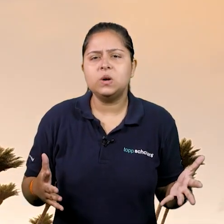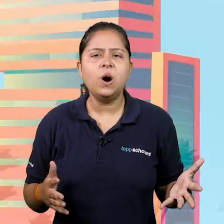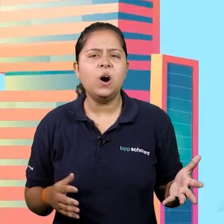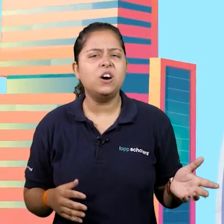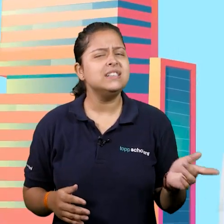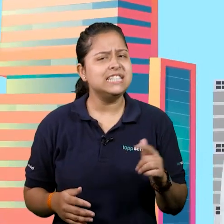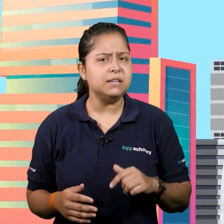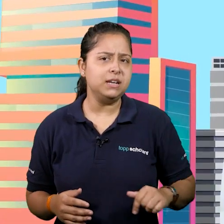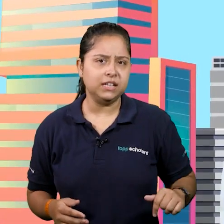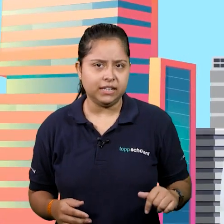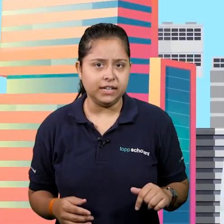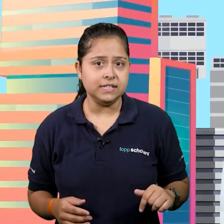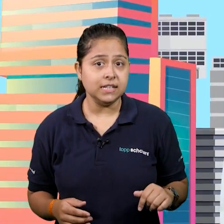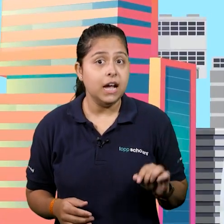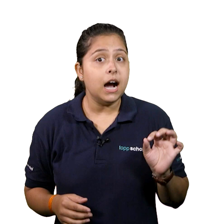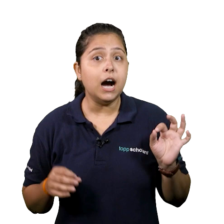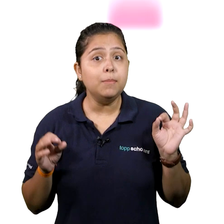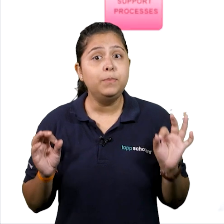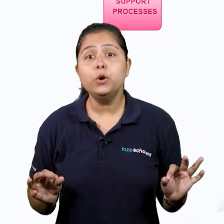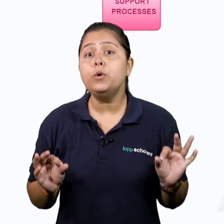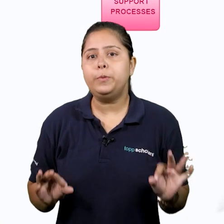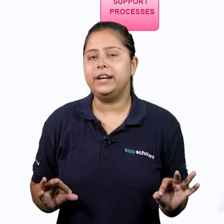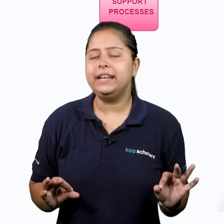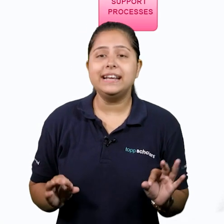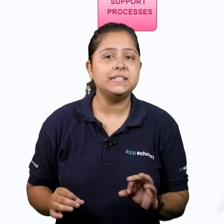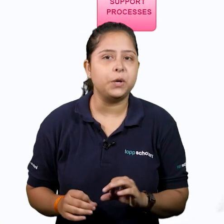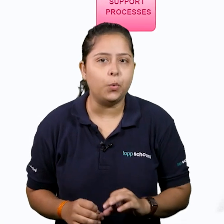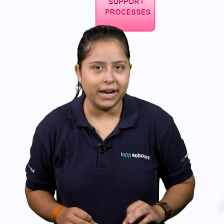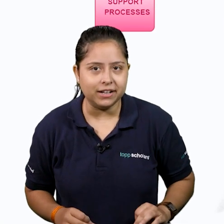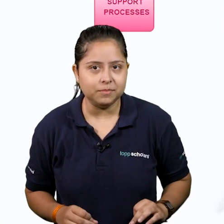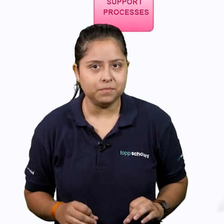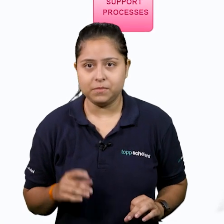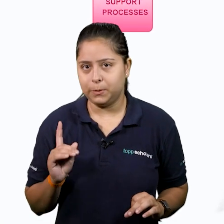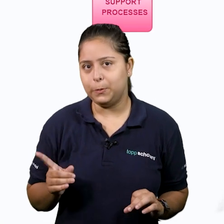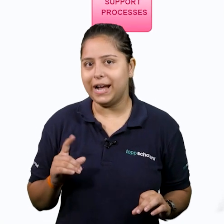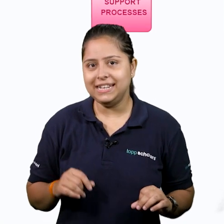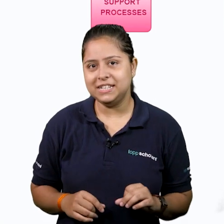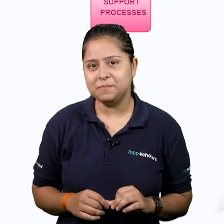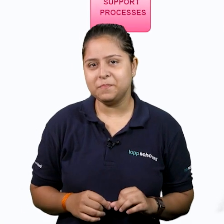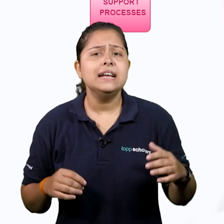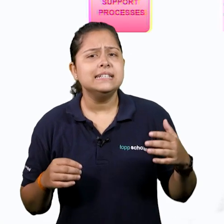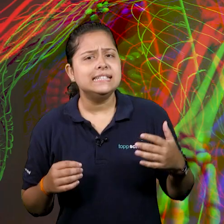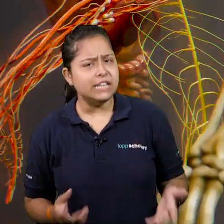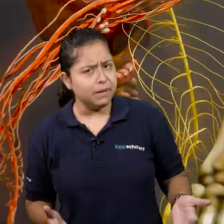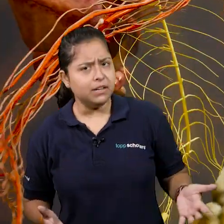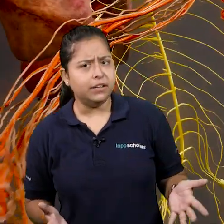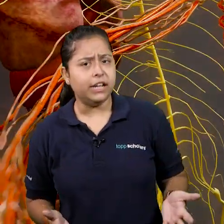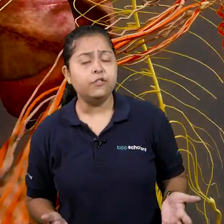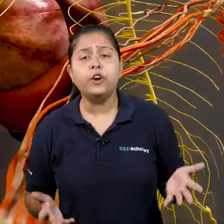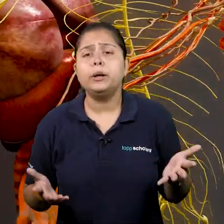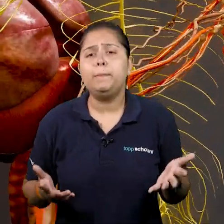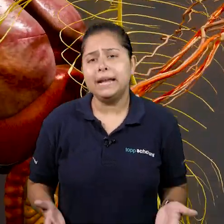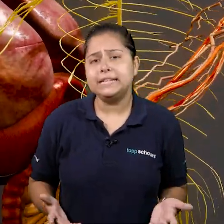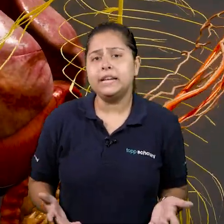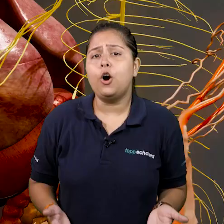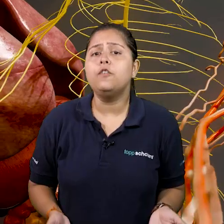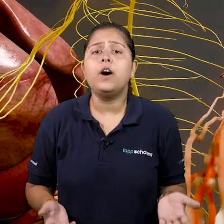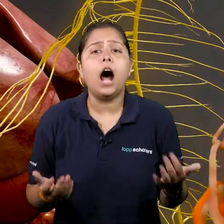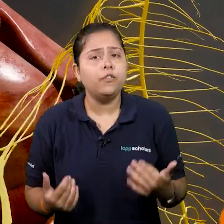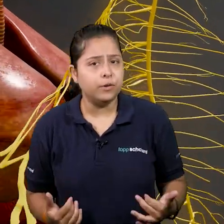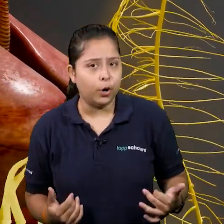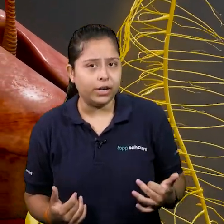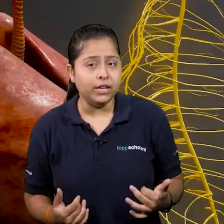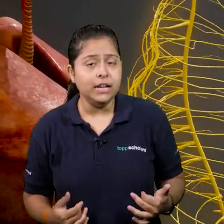complex or similar things, a blueprint is required, right? Similarly, for the building